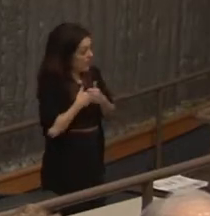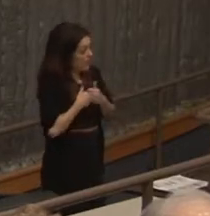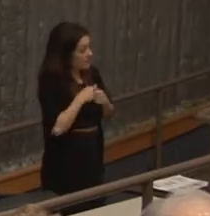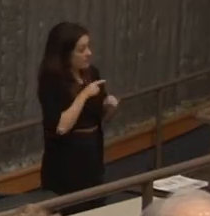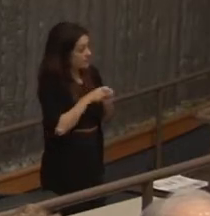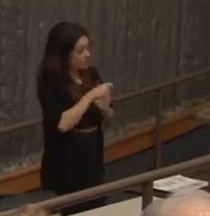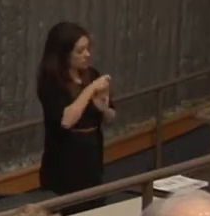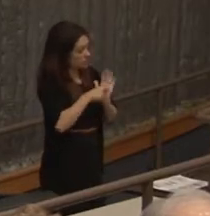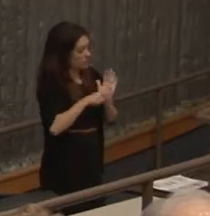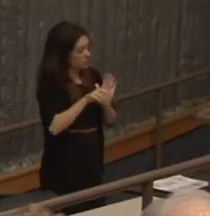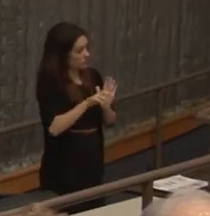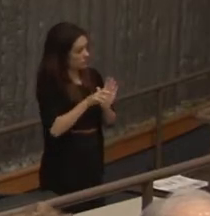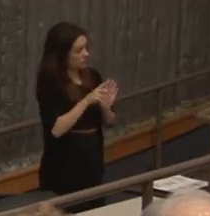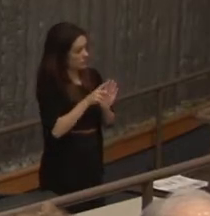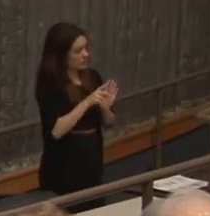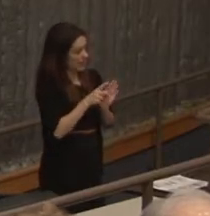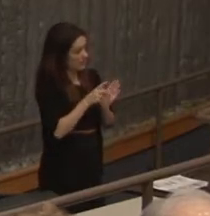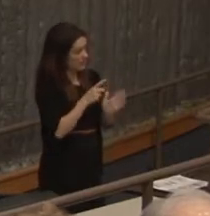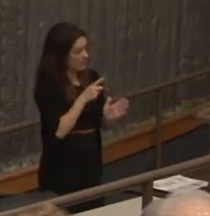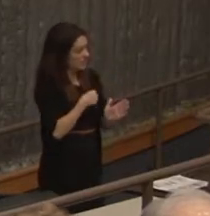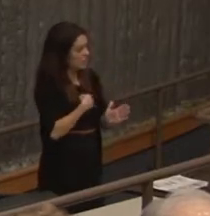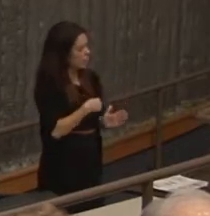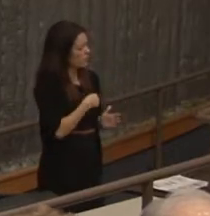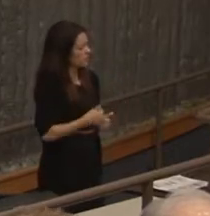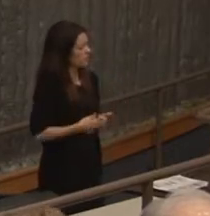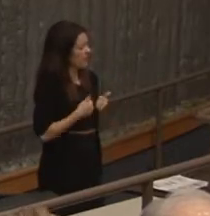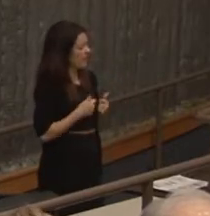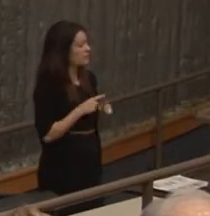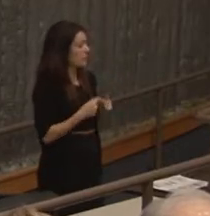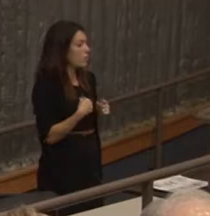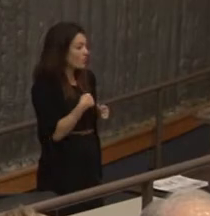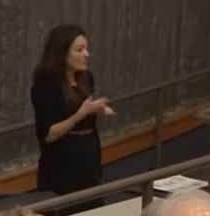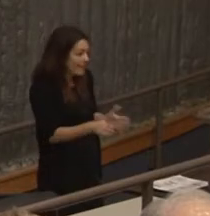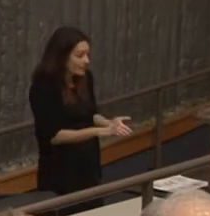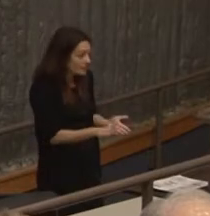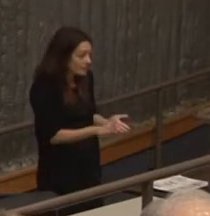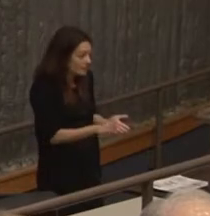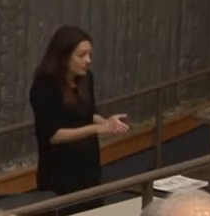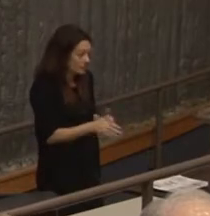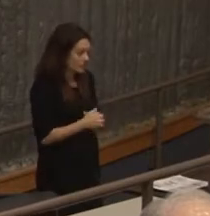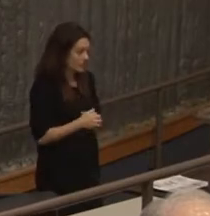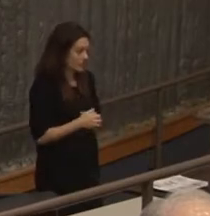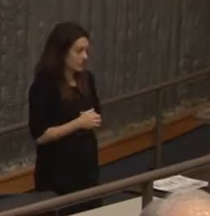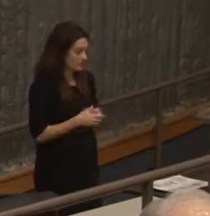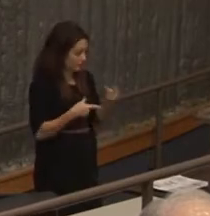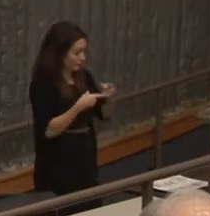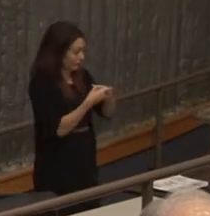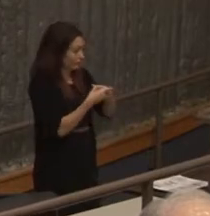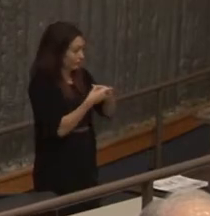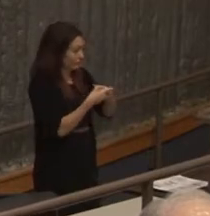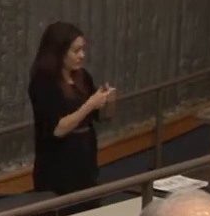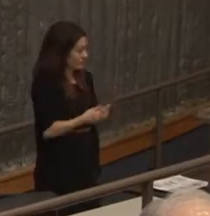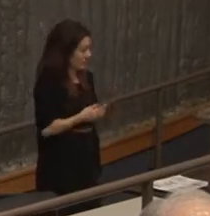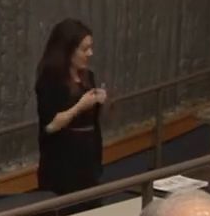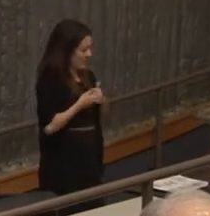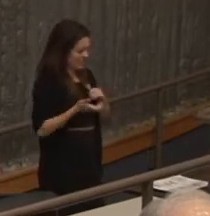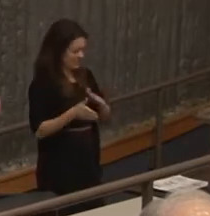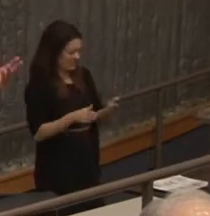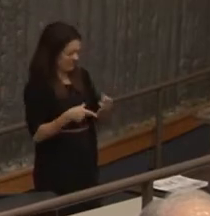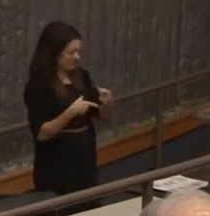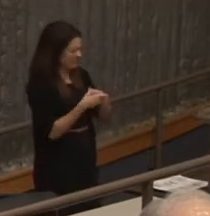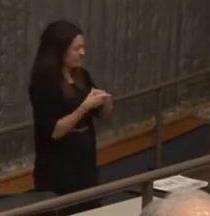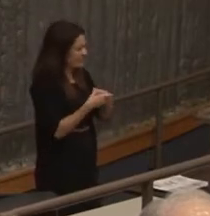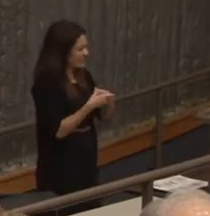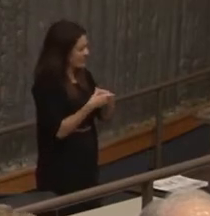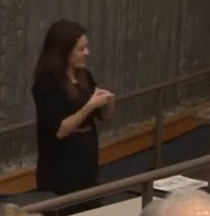diary, we have survived, but we are dead. And it's a contradiction. I mean, if you survived, you're not dead. And I